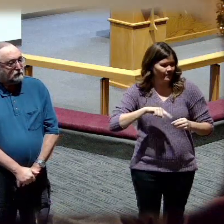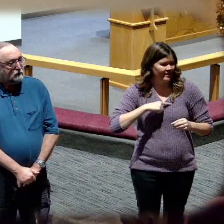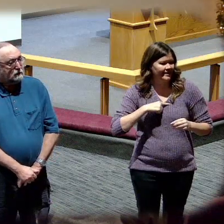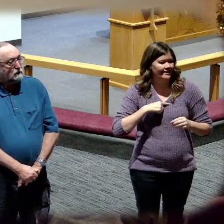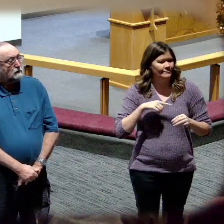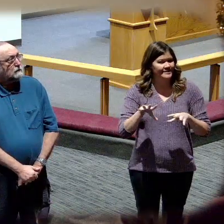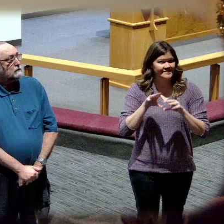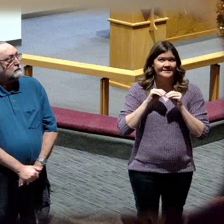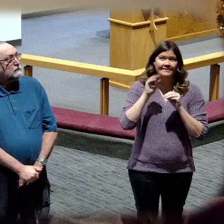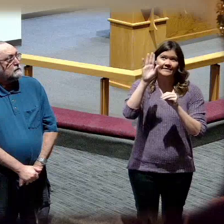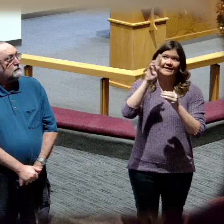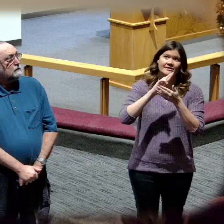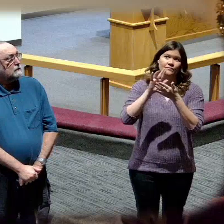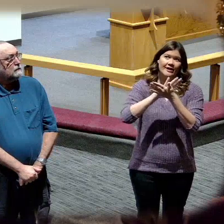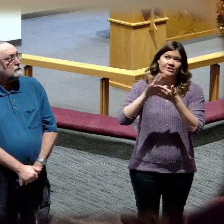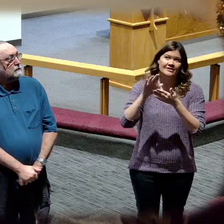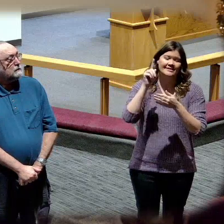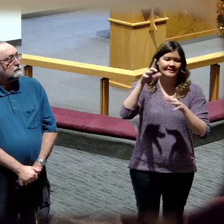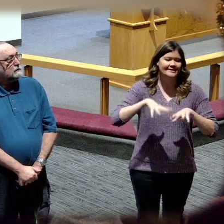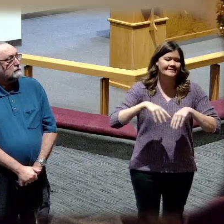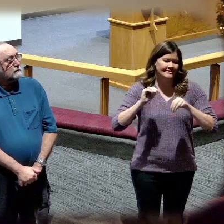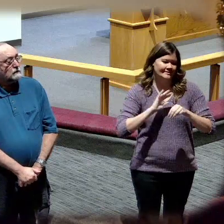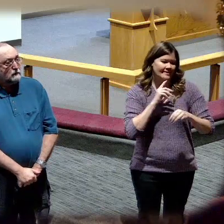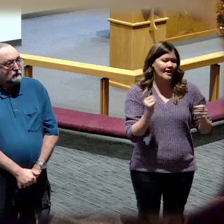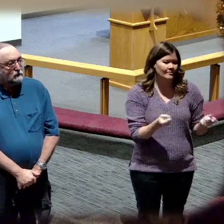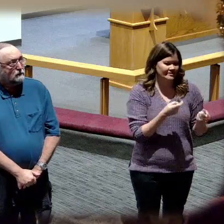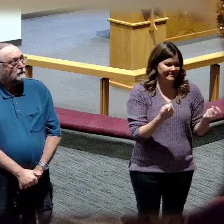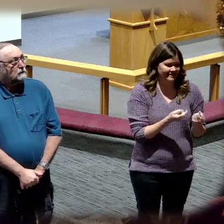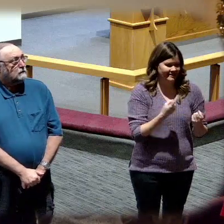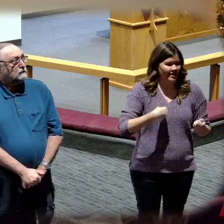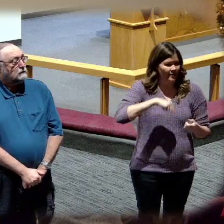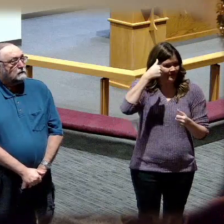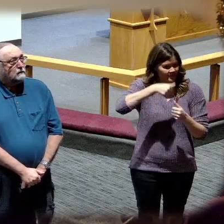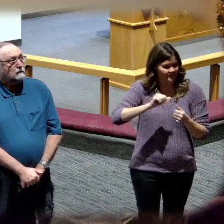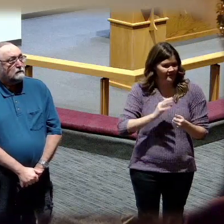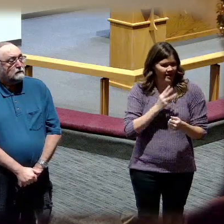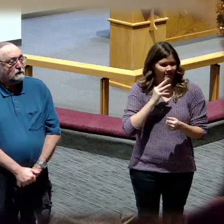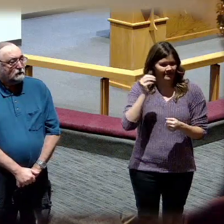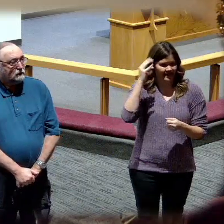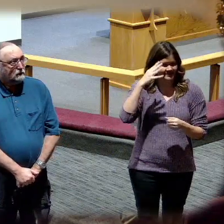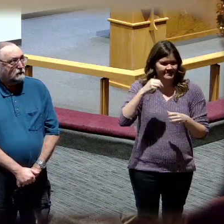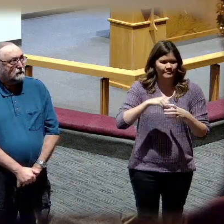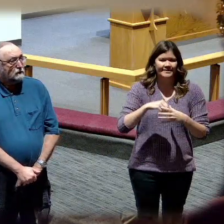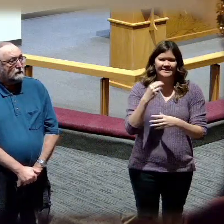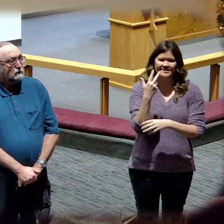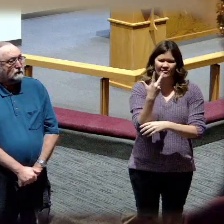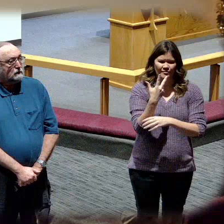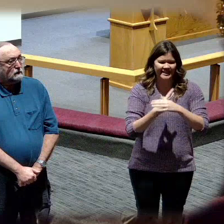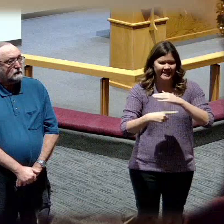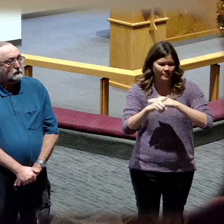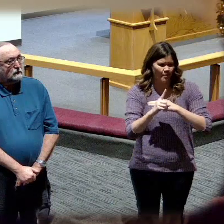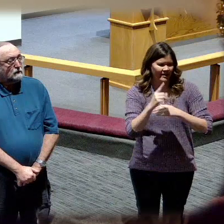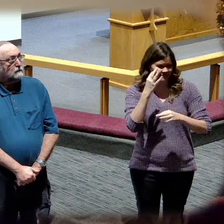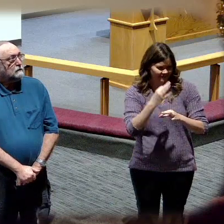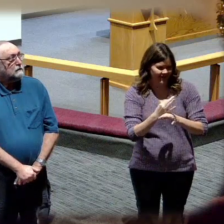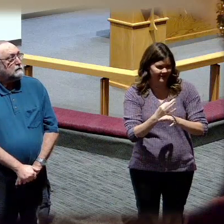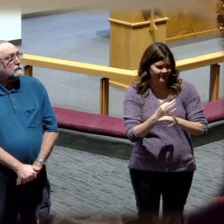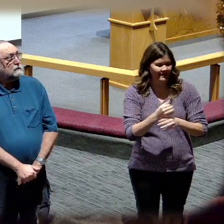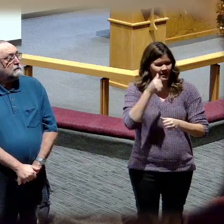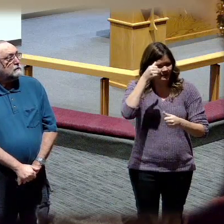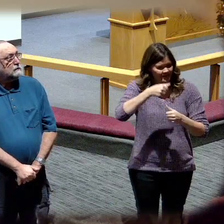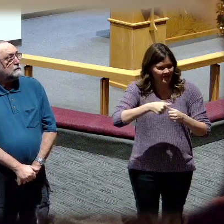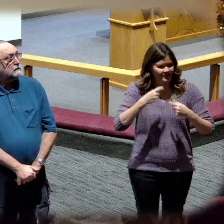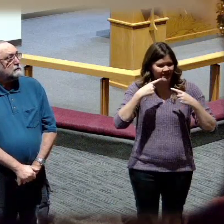He receives our sin. And we remember our baptism with this Trinitarian invocation, recalling